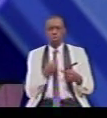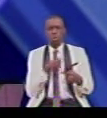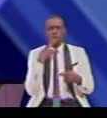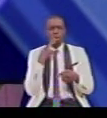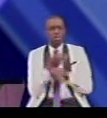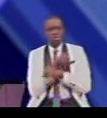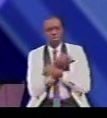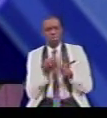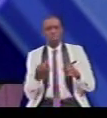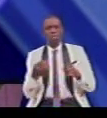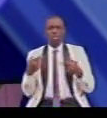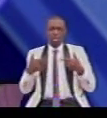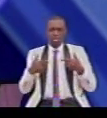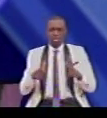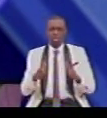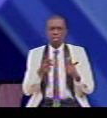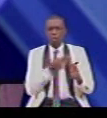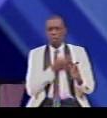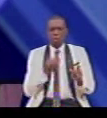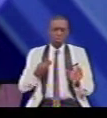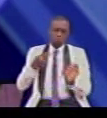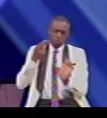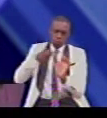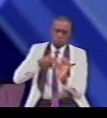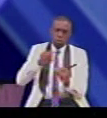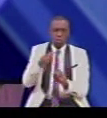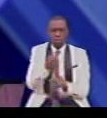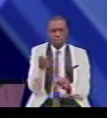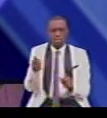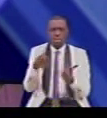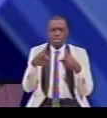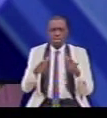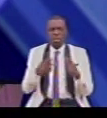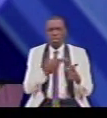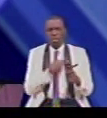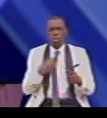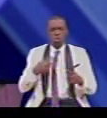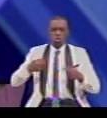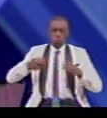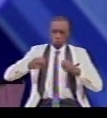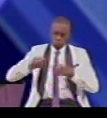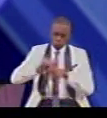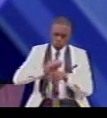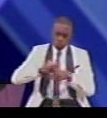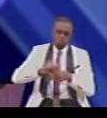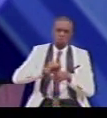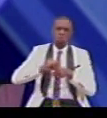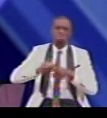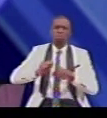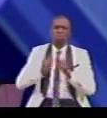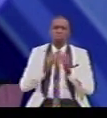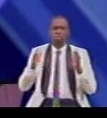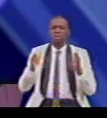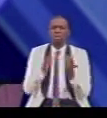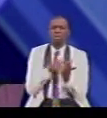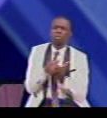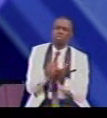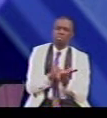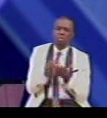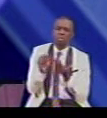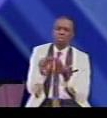let's also do it relentlessly let's do it tirelessly that is the way to do it